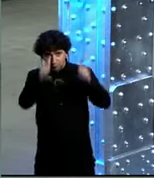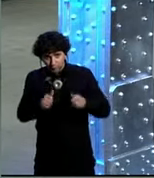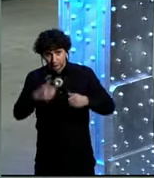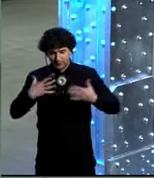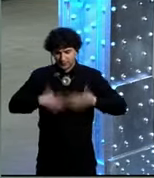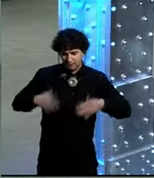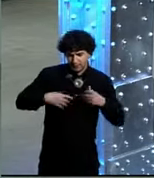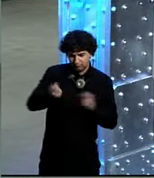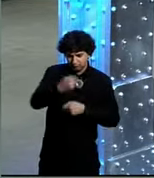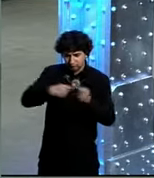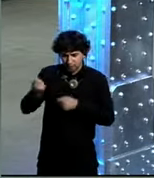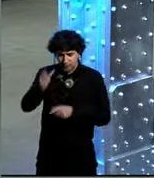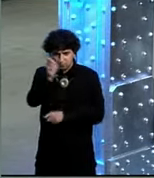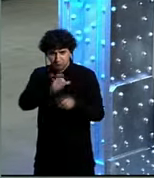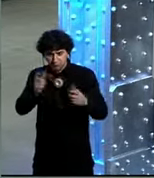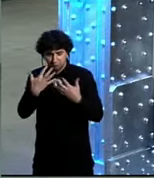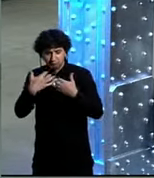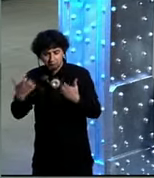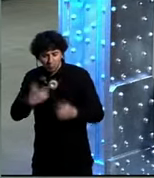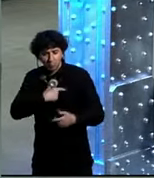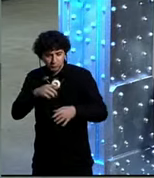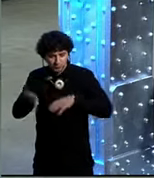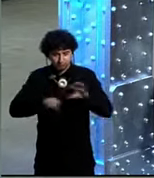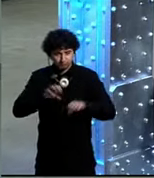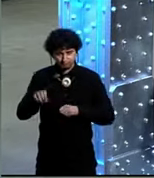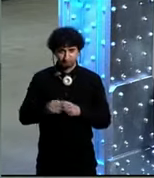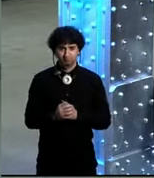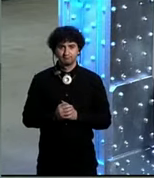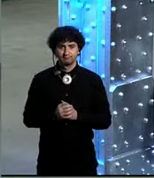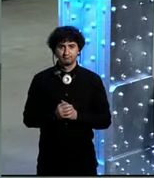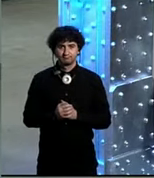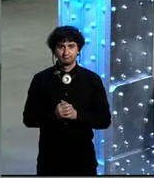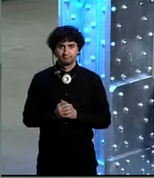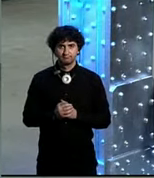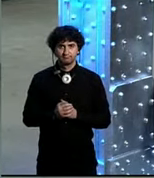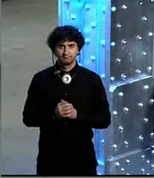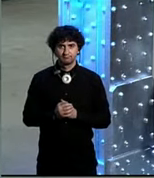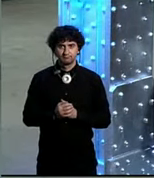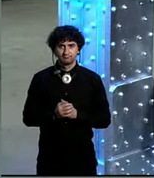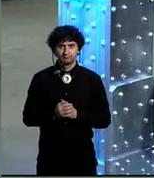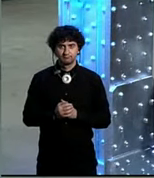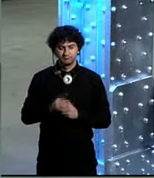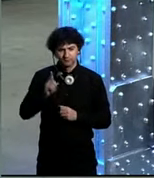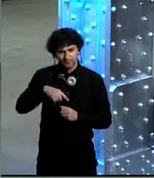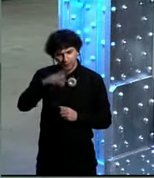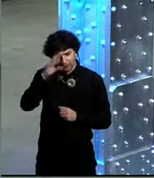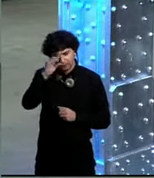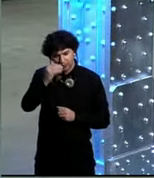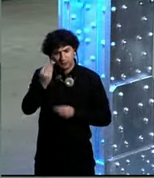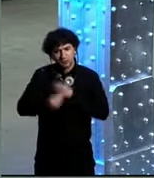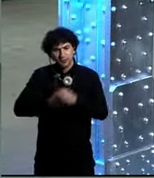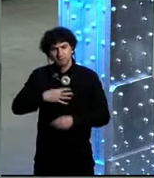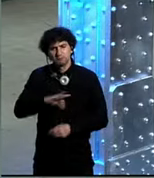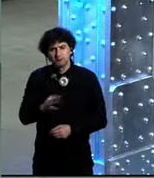show can buy. They also have affiliate marketing, which is quite intelligent to do. Since for instance, Lizzie Bennet